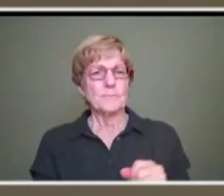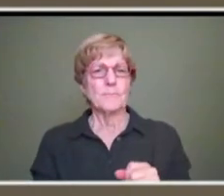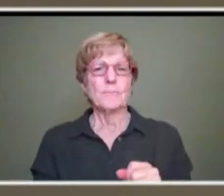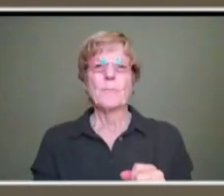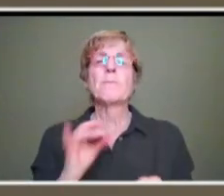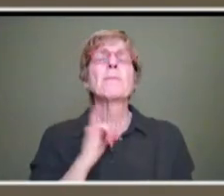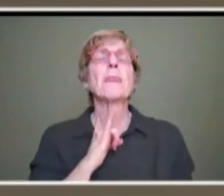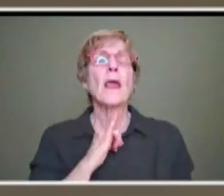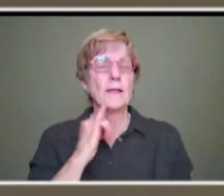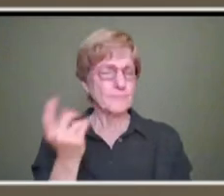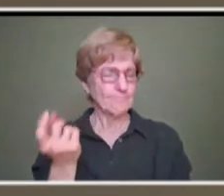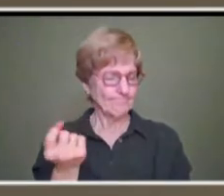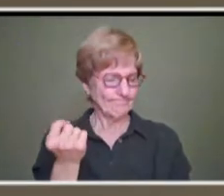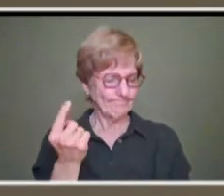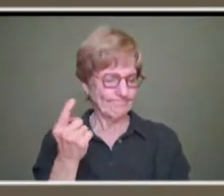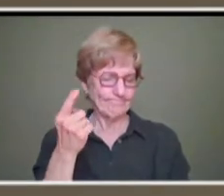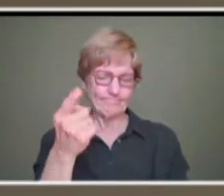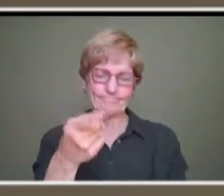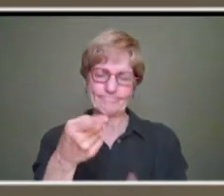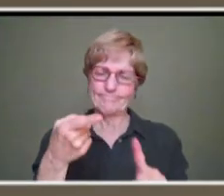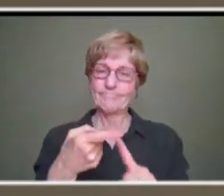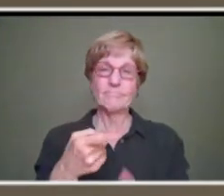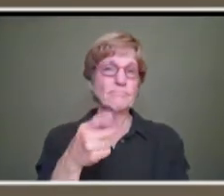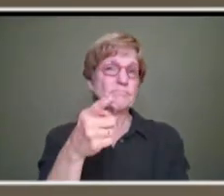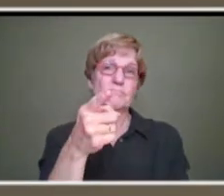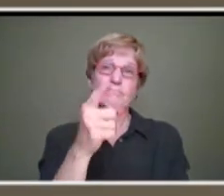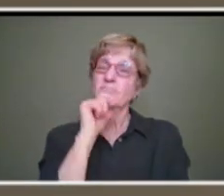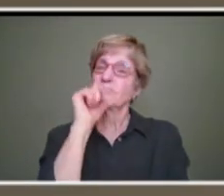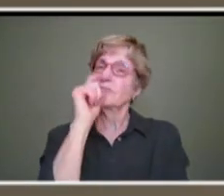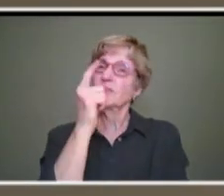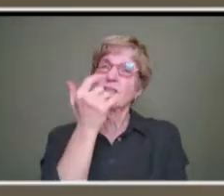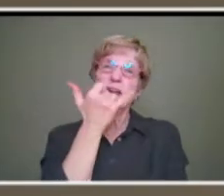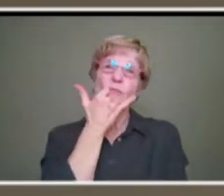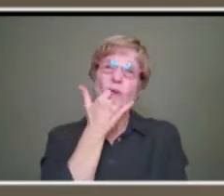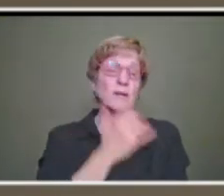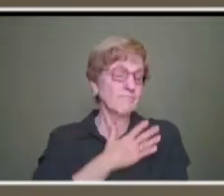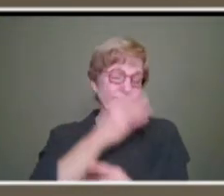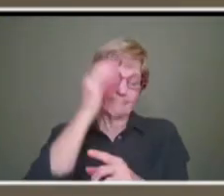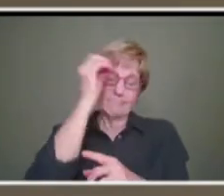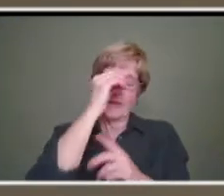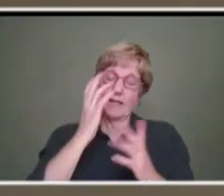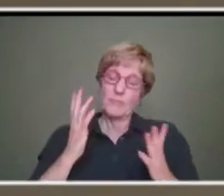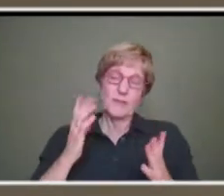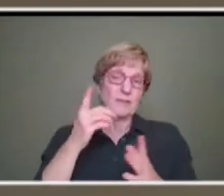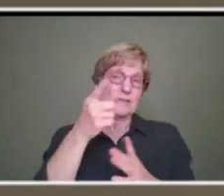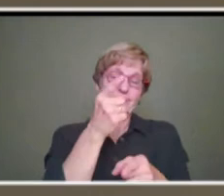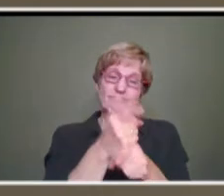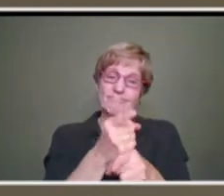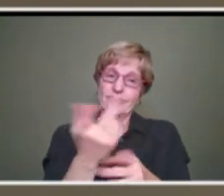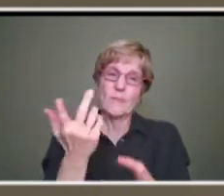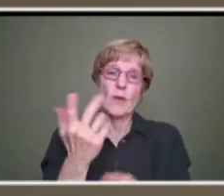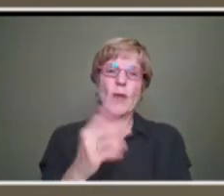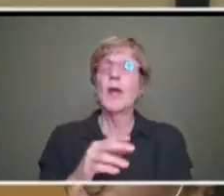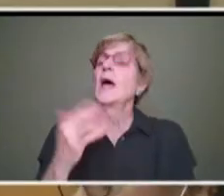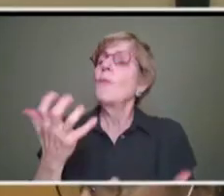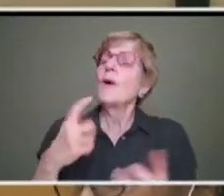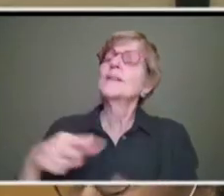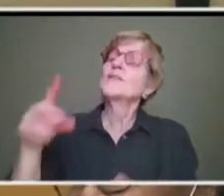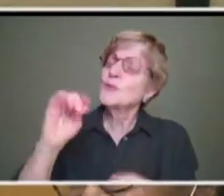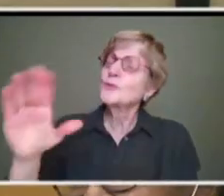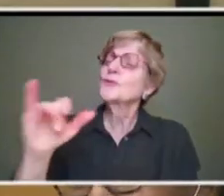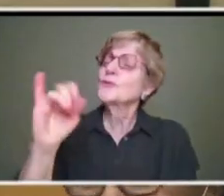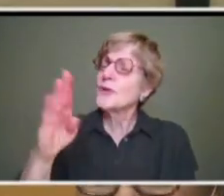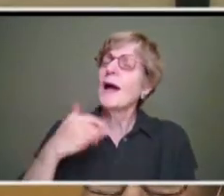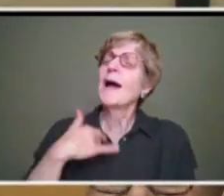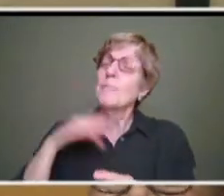um I hear you and you're not wrong in my opinion so um but we just want you to do a job I'm